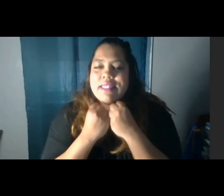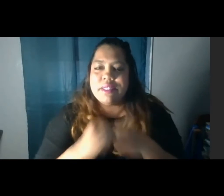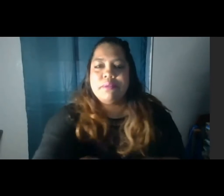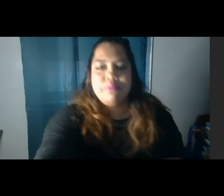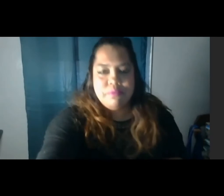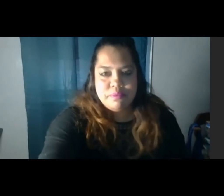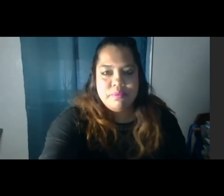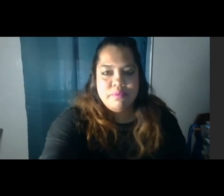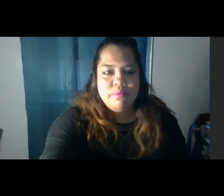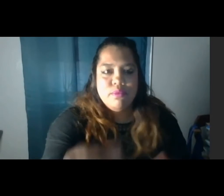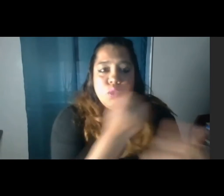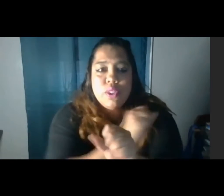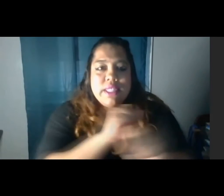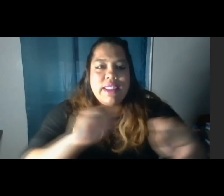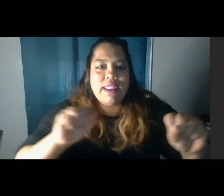ever had.